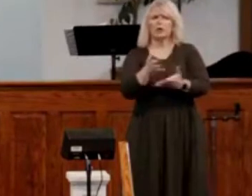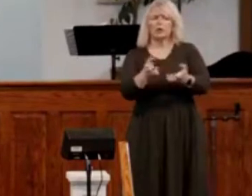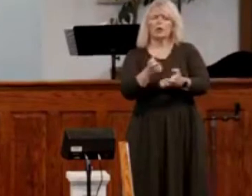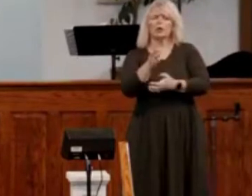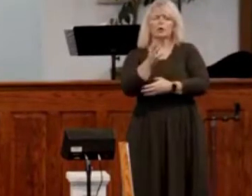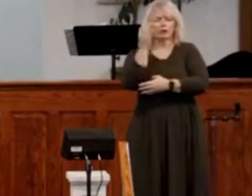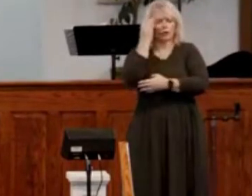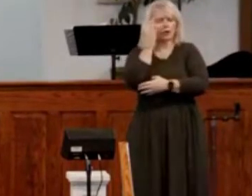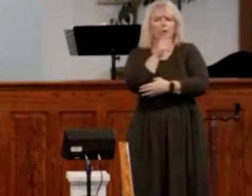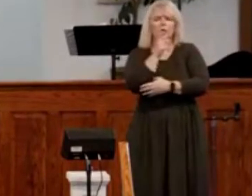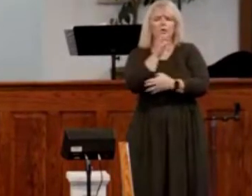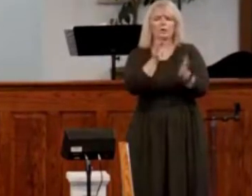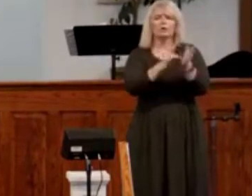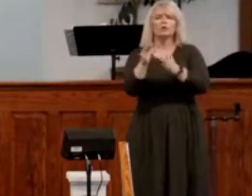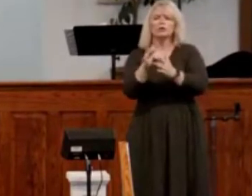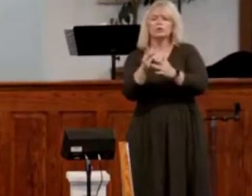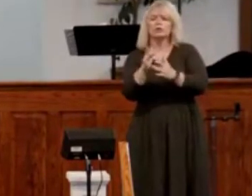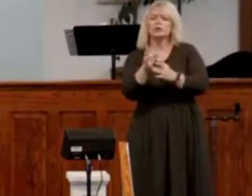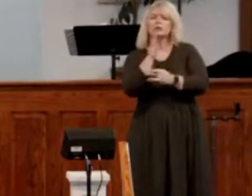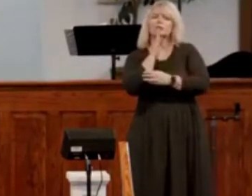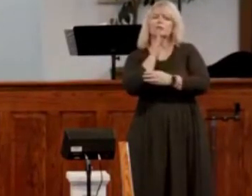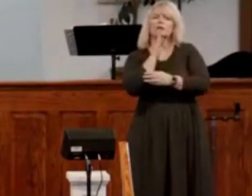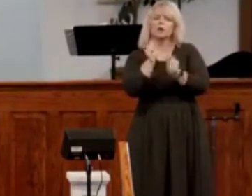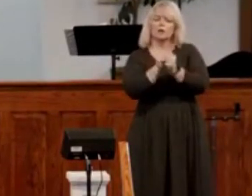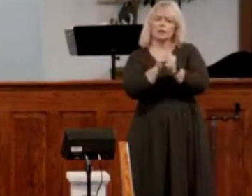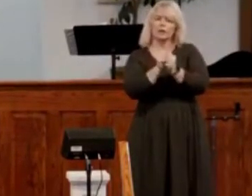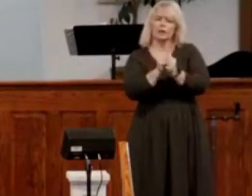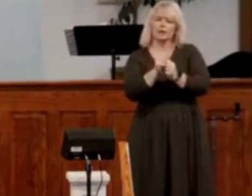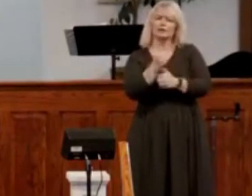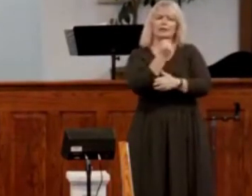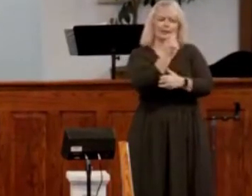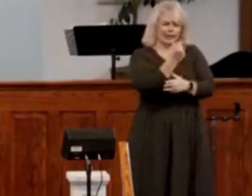to. And if you notice, it's the 11 disciples. We know